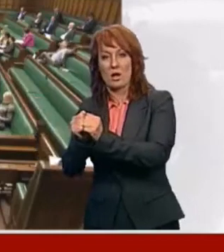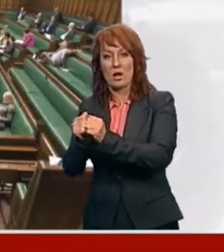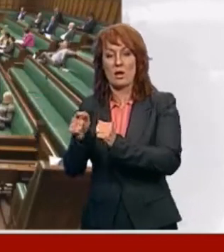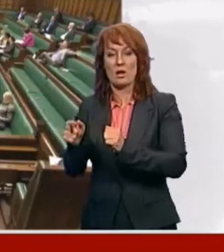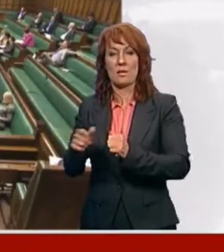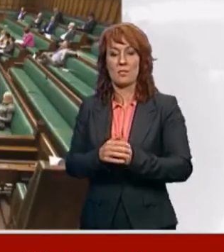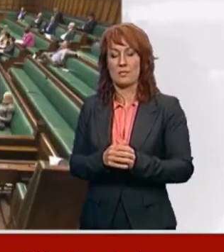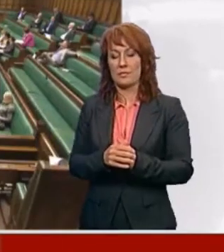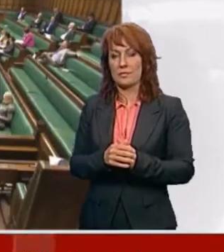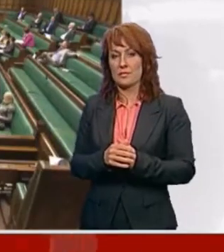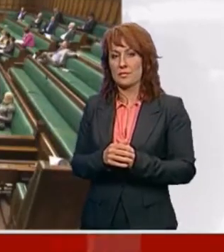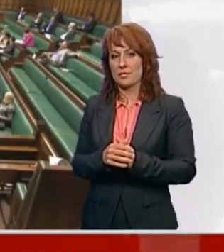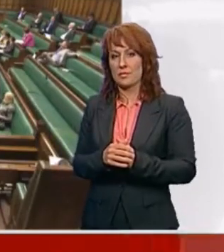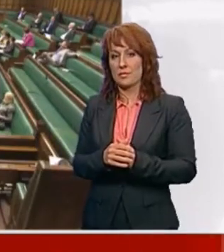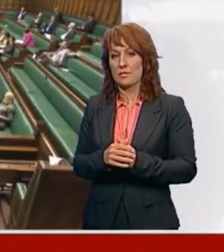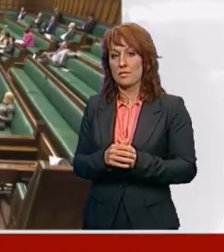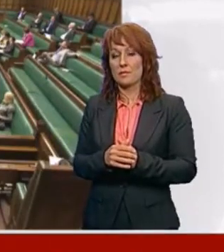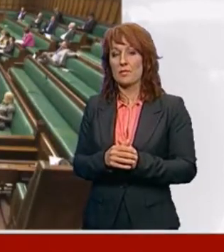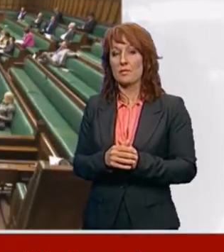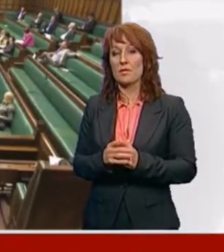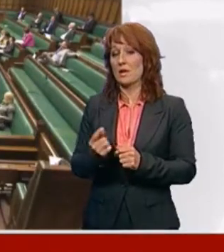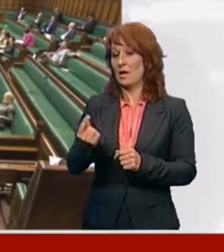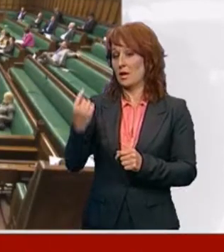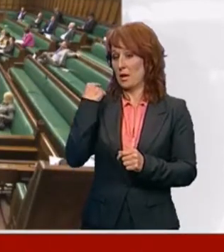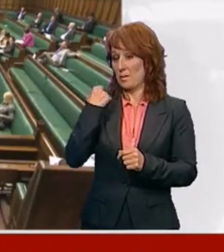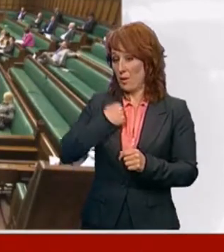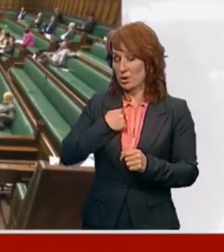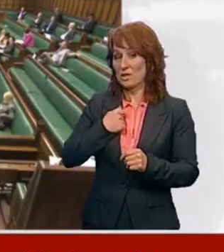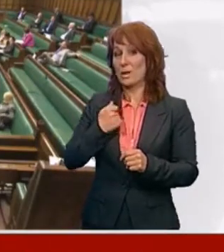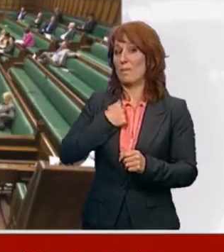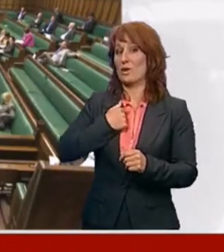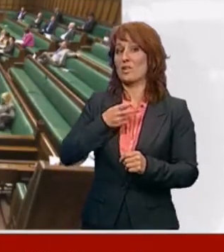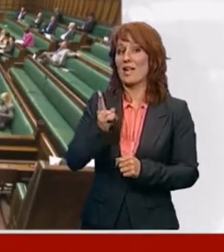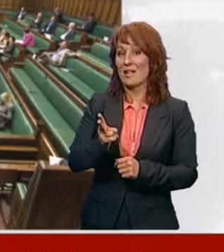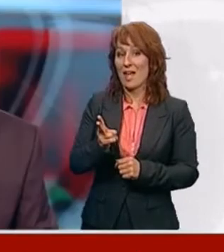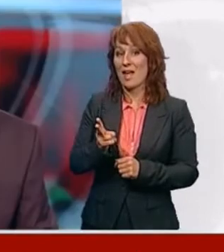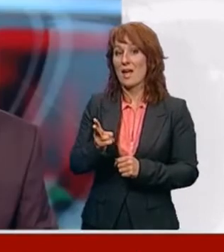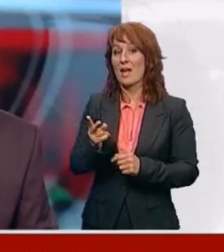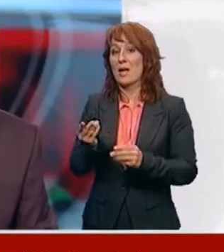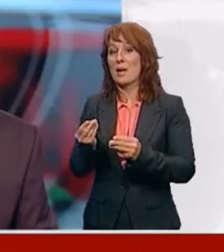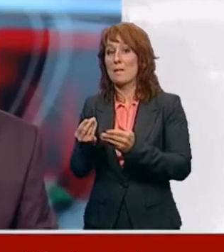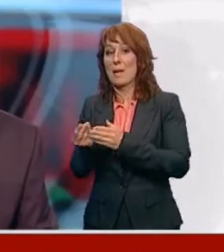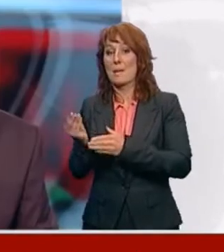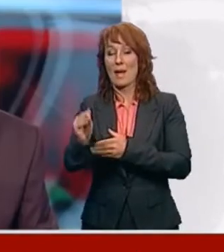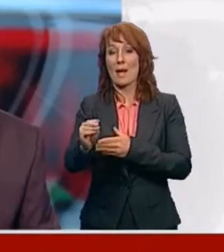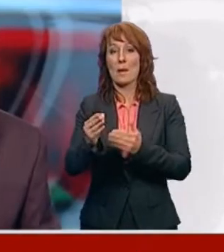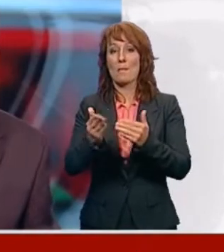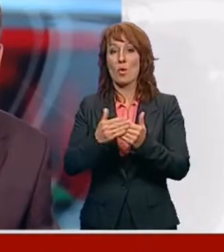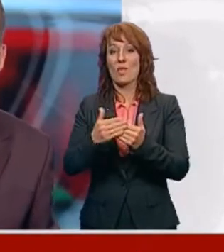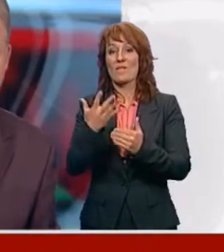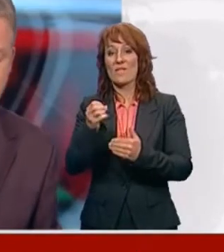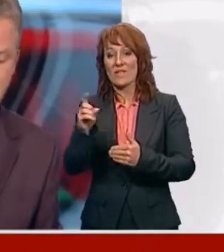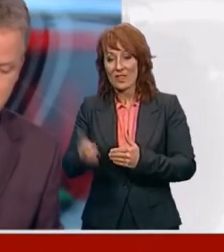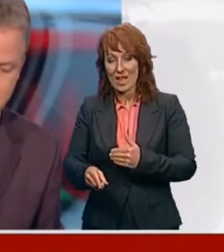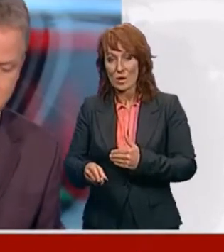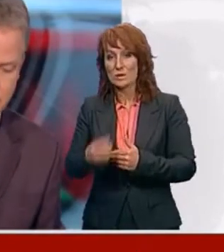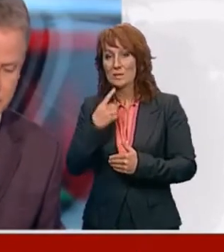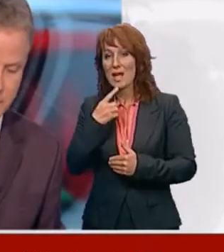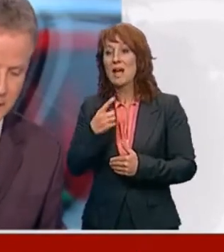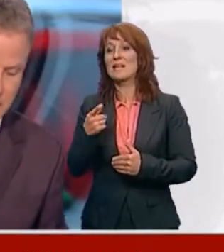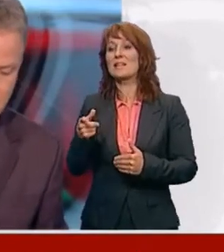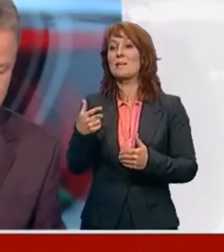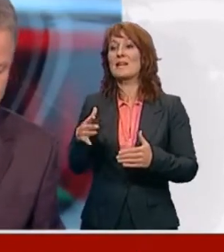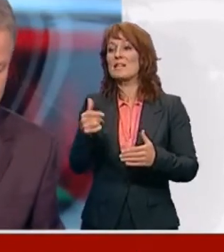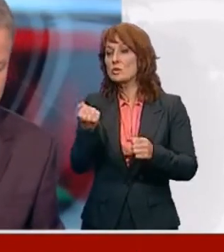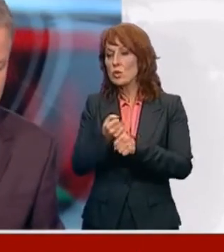He apologised at the time and also paid back more than £50,000, saying that he had acted to protect his